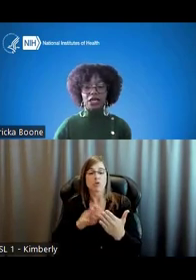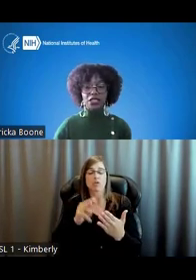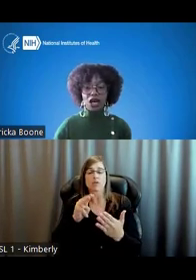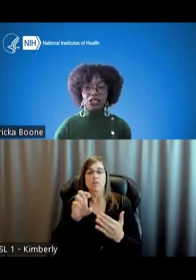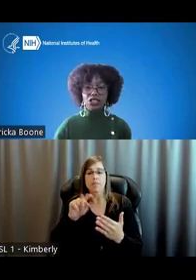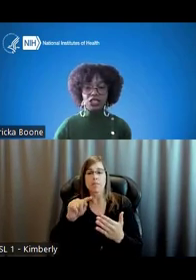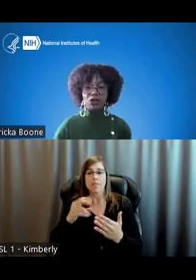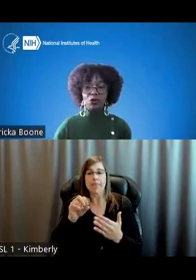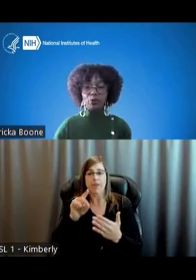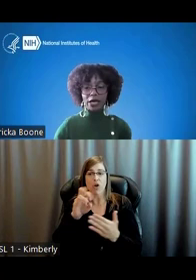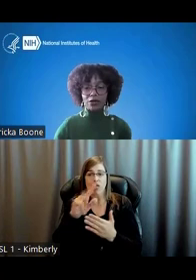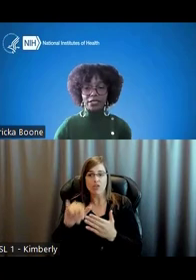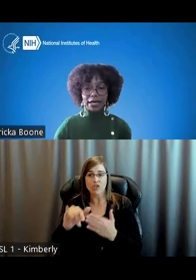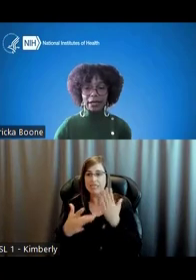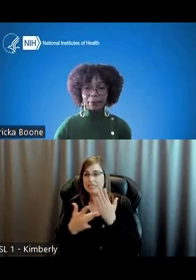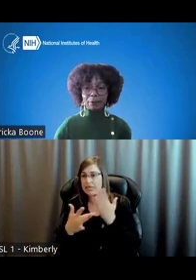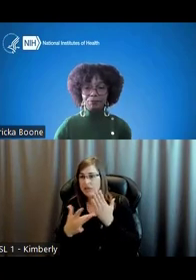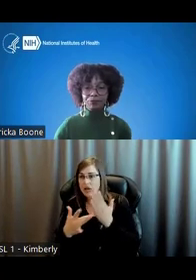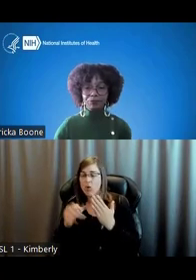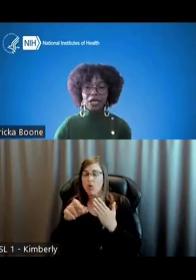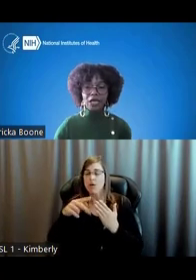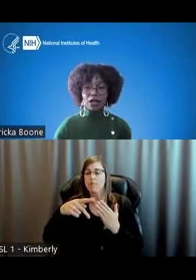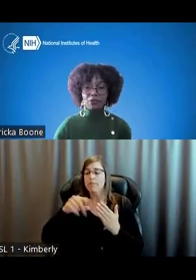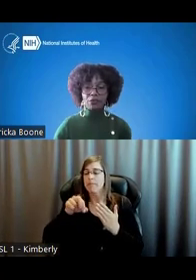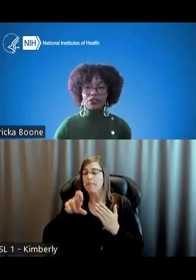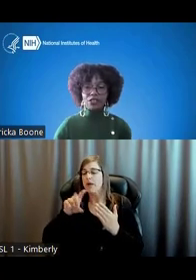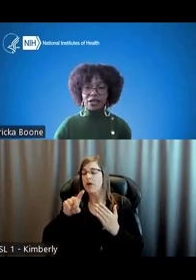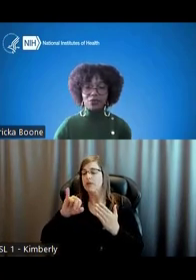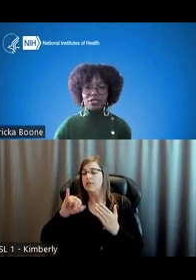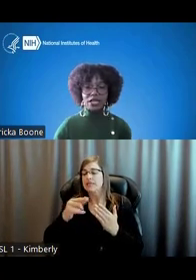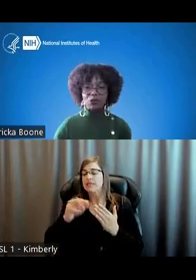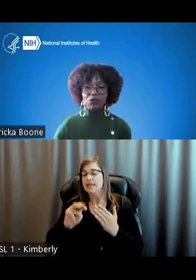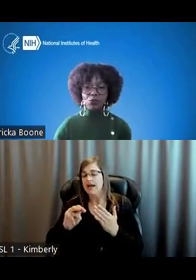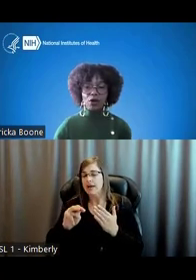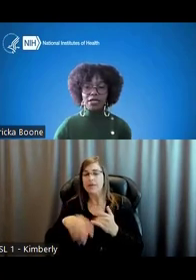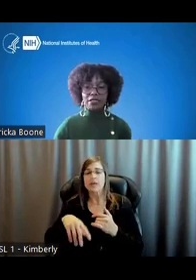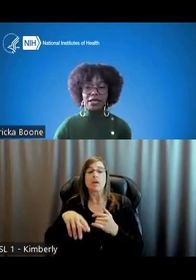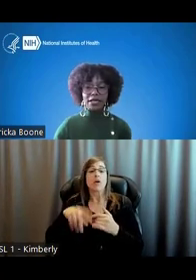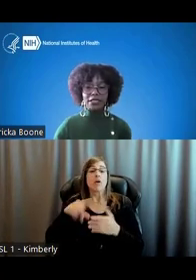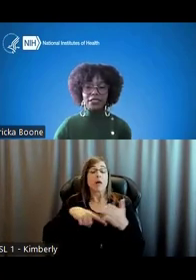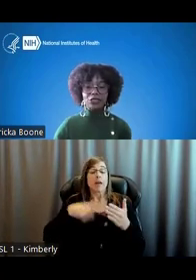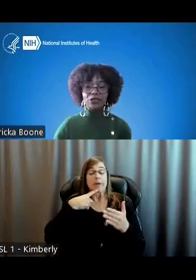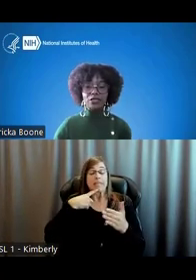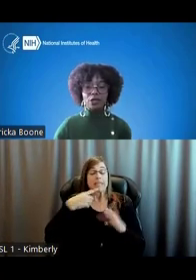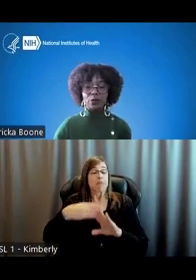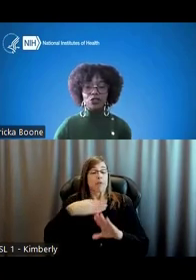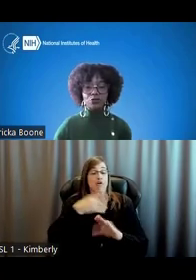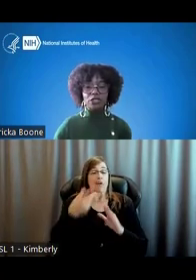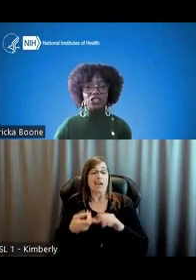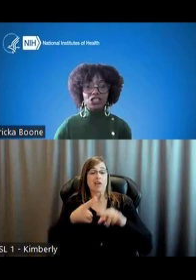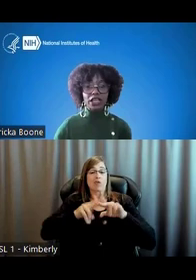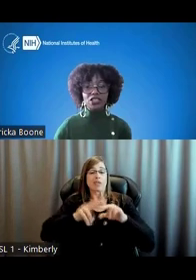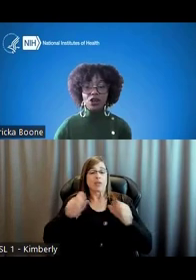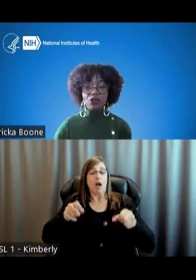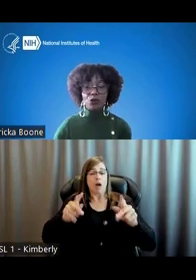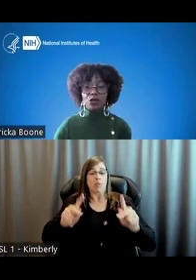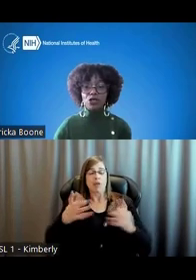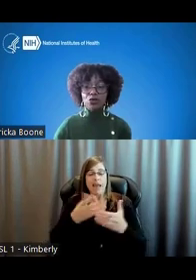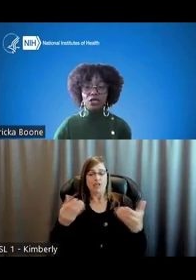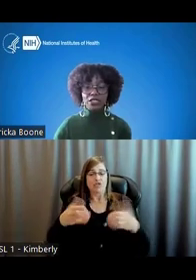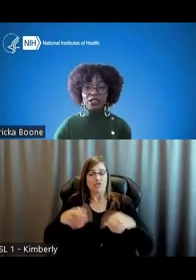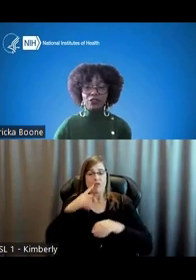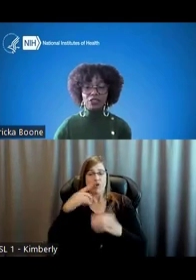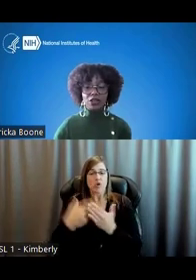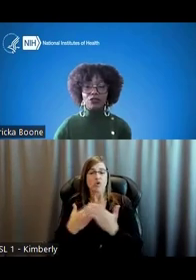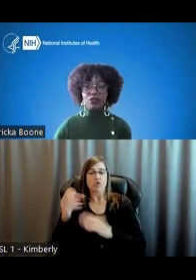methodology, technology, or paradigm. The benefit, as I was saying before, is that it increases opportunity and chance for